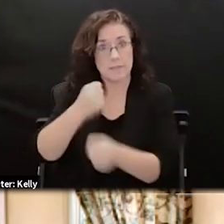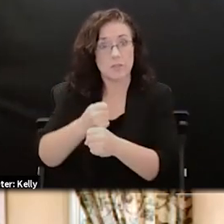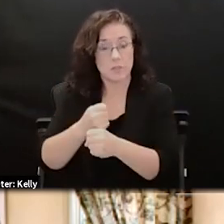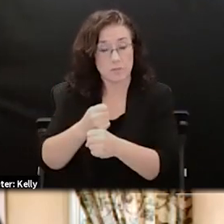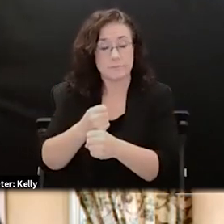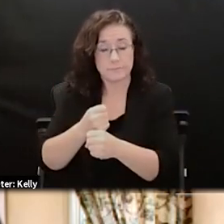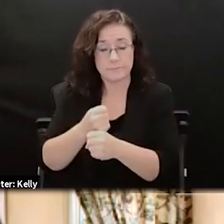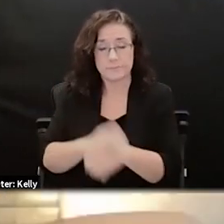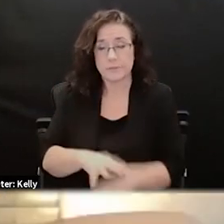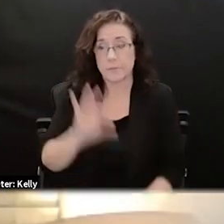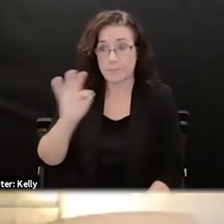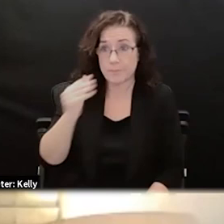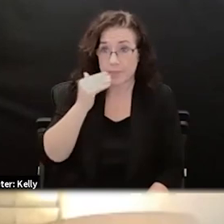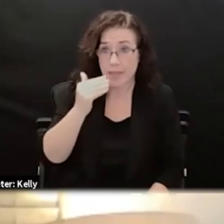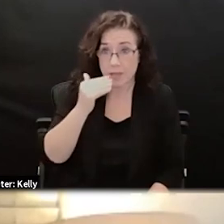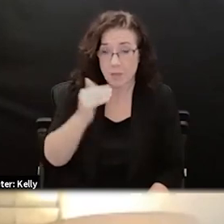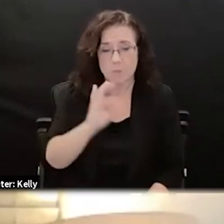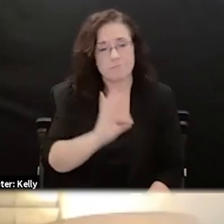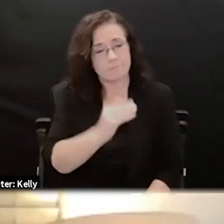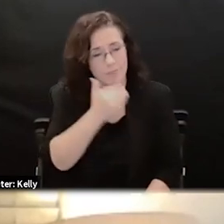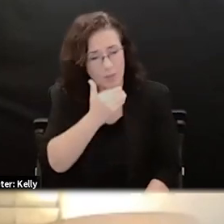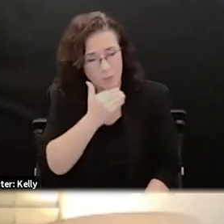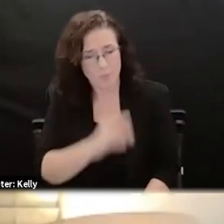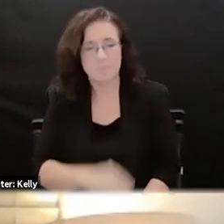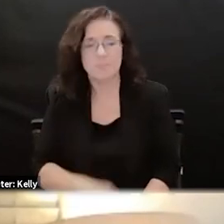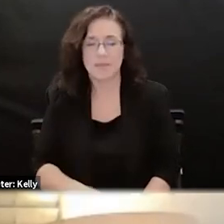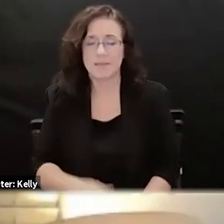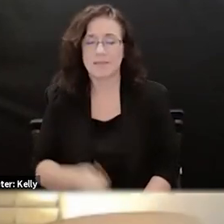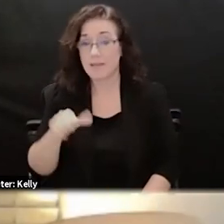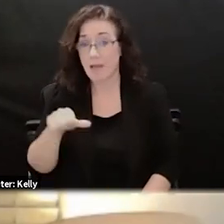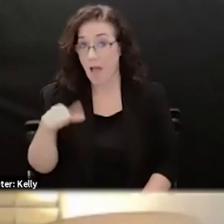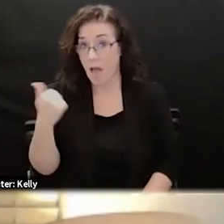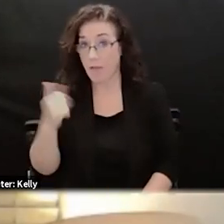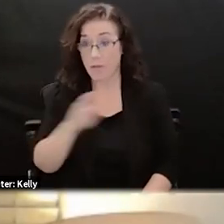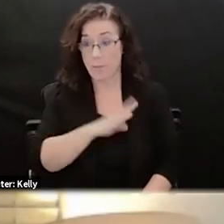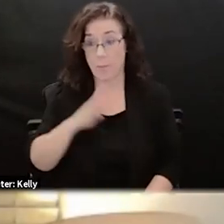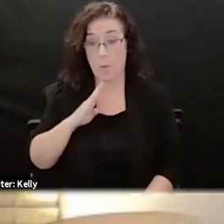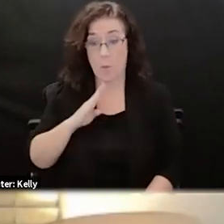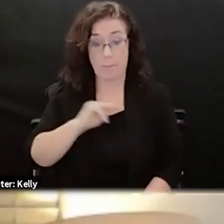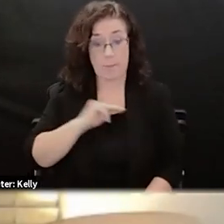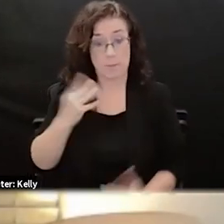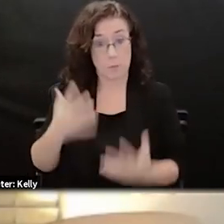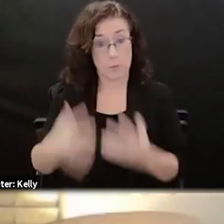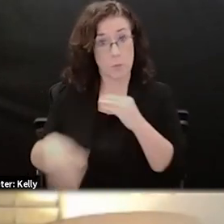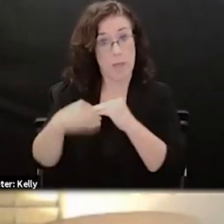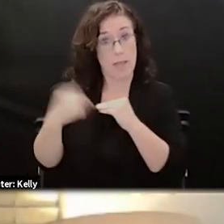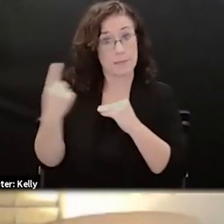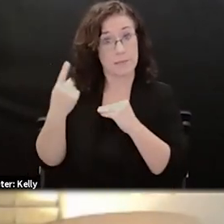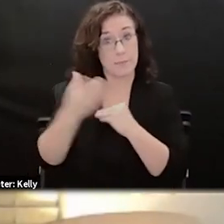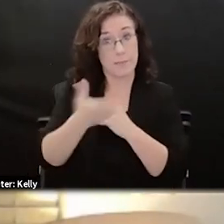thank you thank you so much any other board members that would like to add something